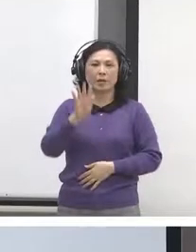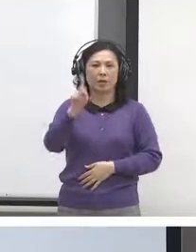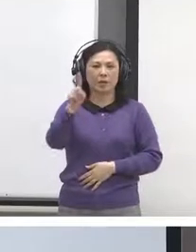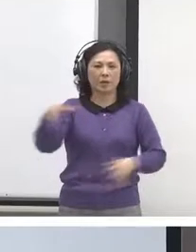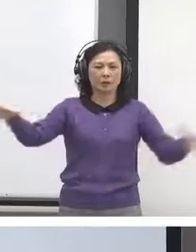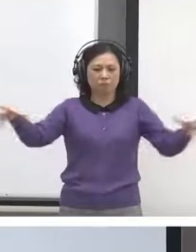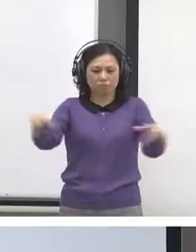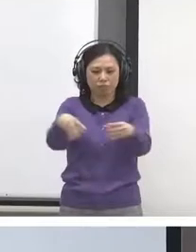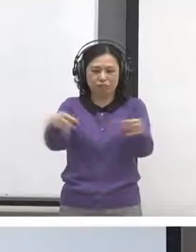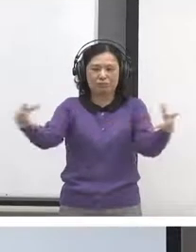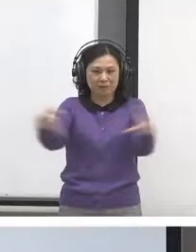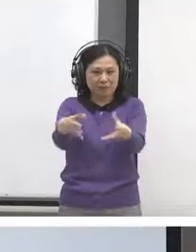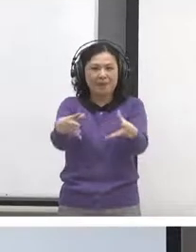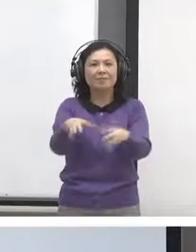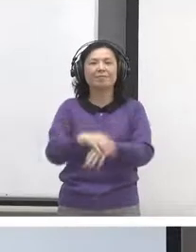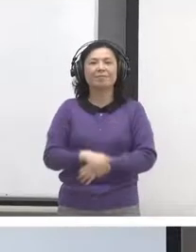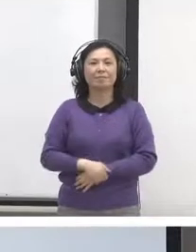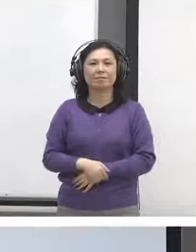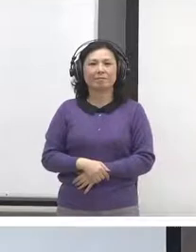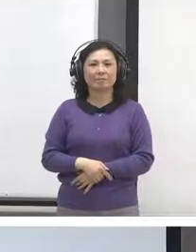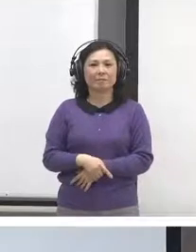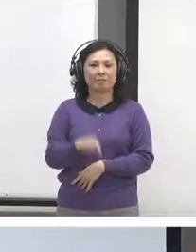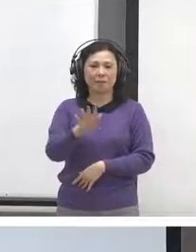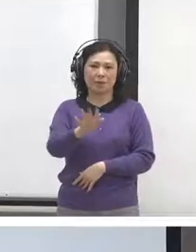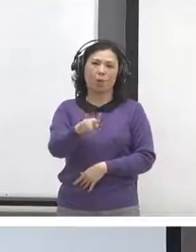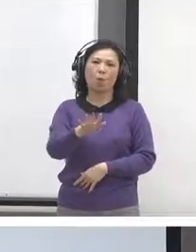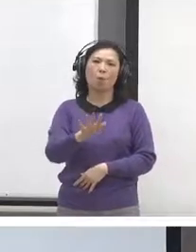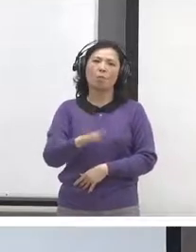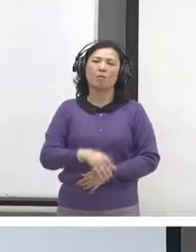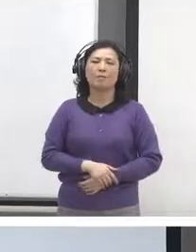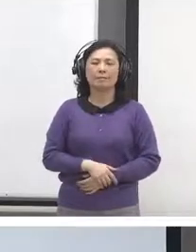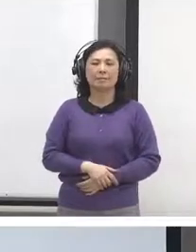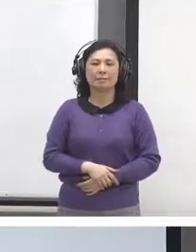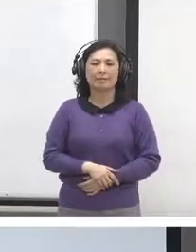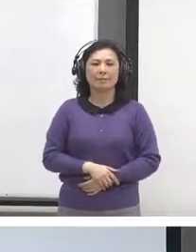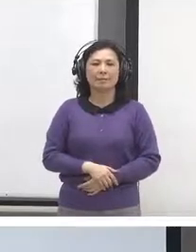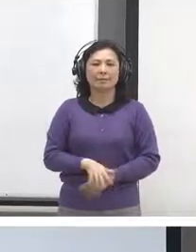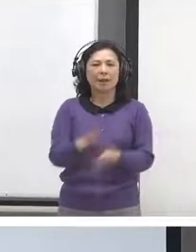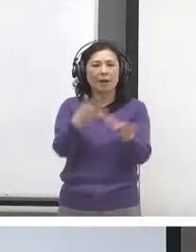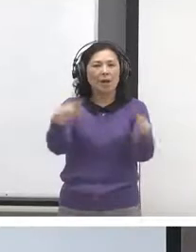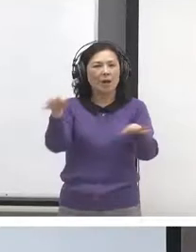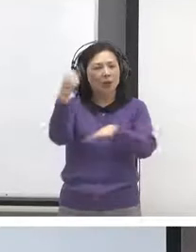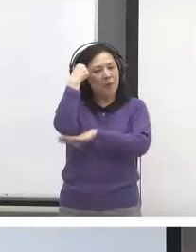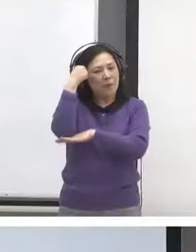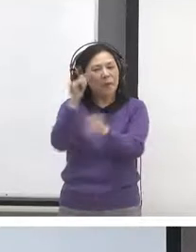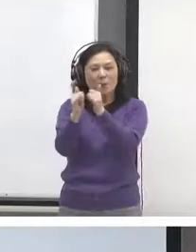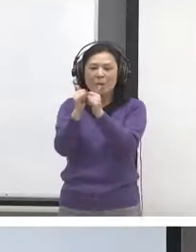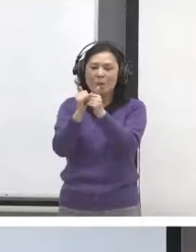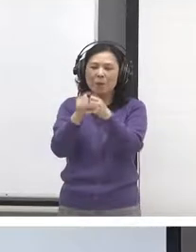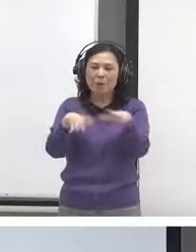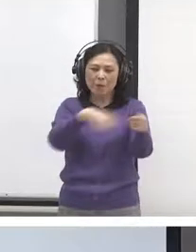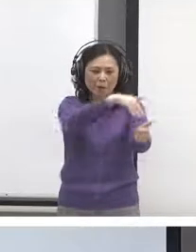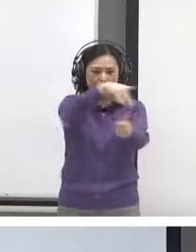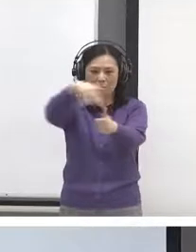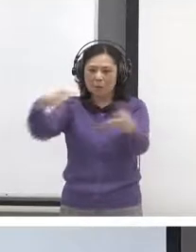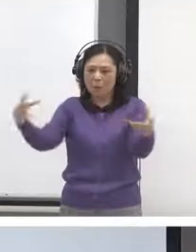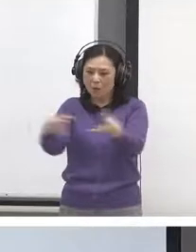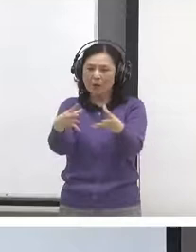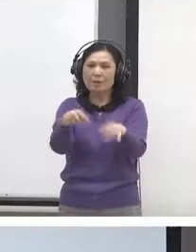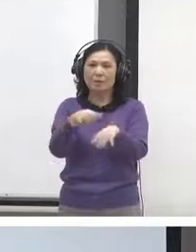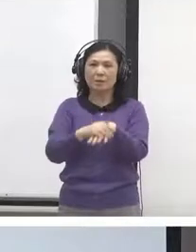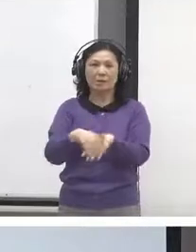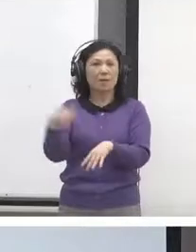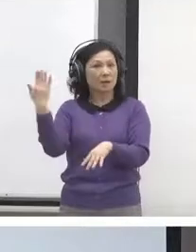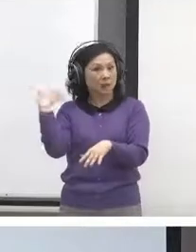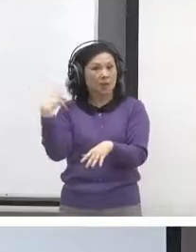occasional residents, interested in experimenting and advocating for the use of alternative networking technologies and infrastructures to deliver internet access in